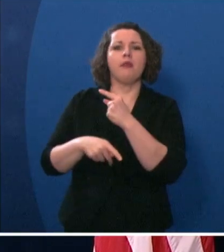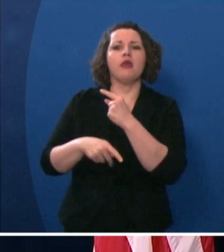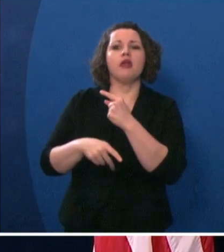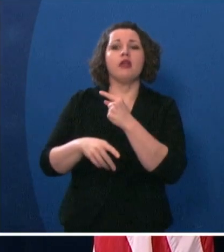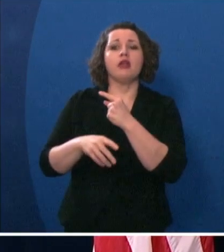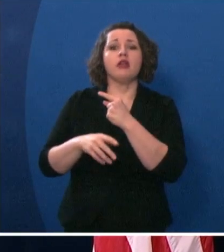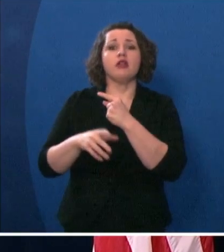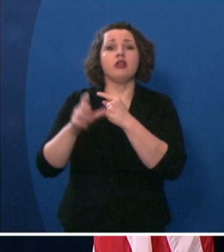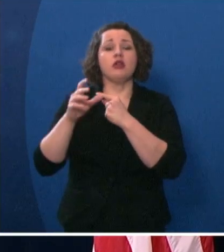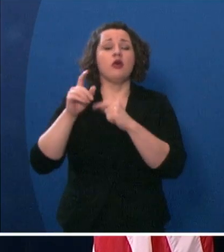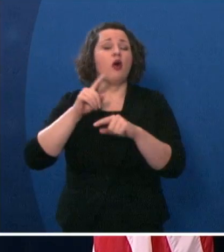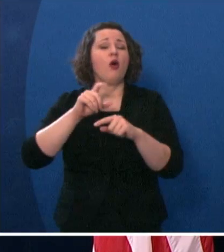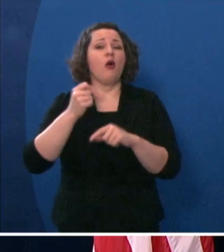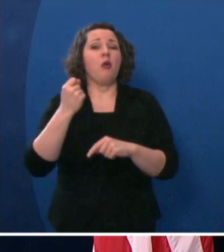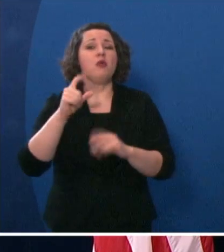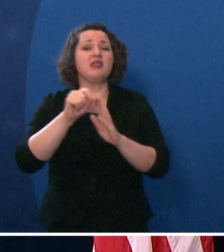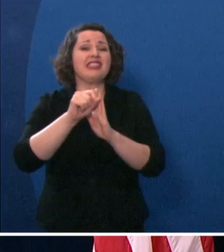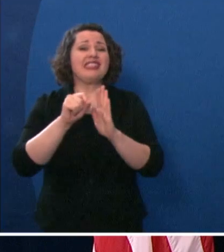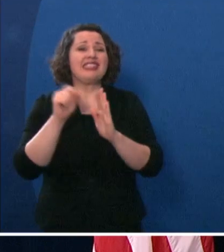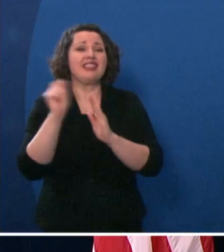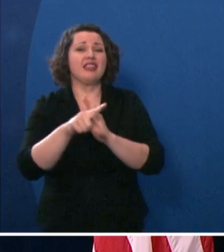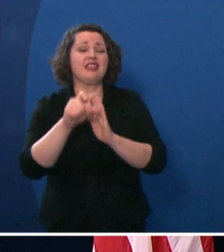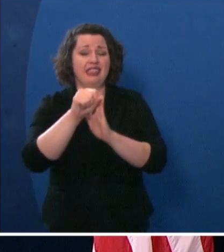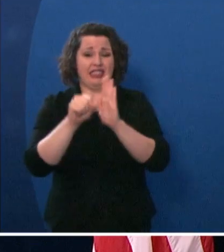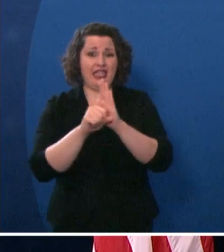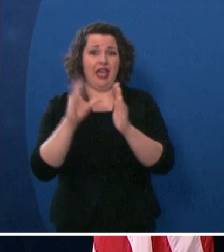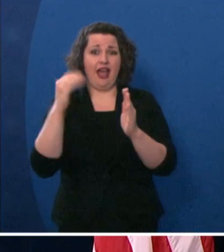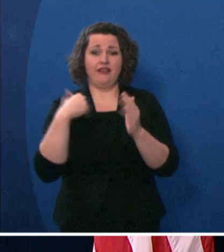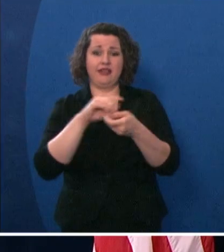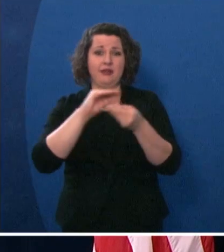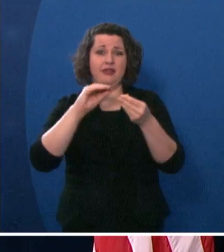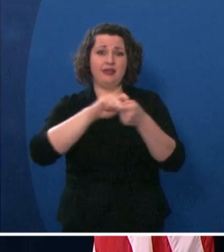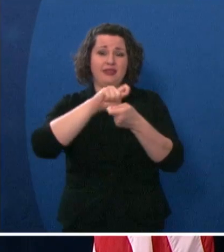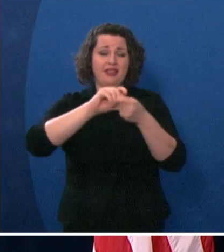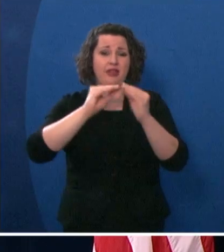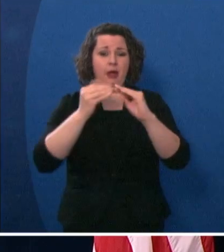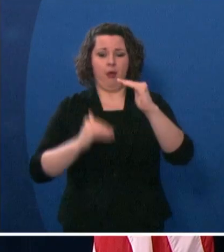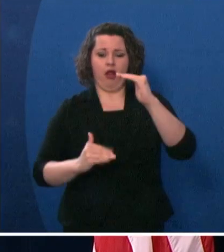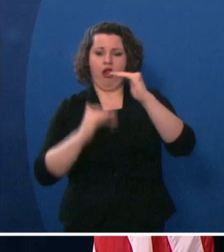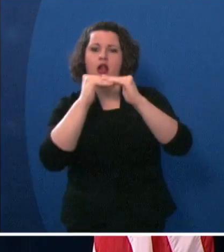specific threshold that the state is going to be considering